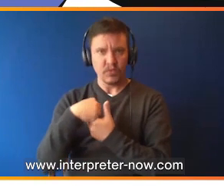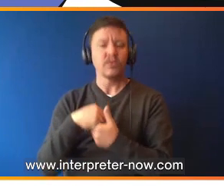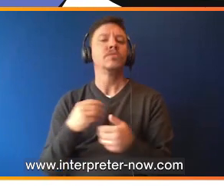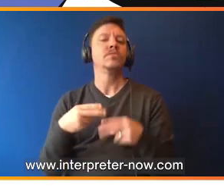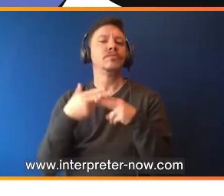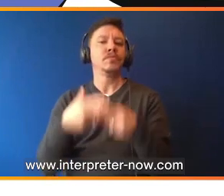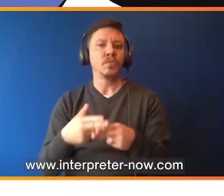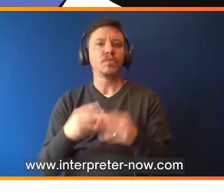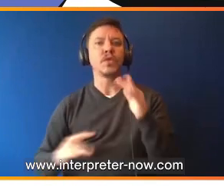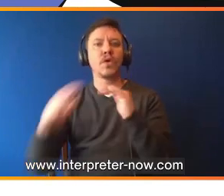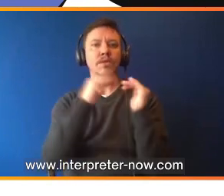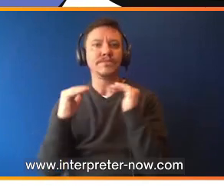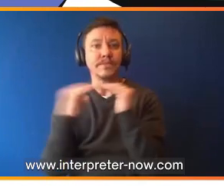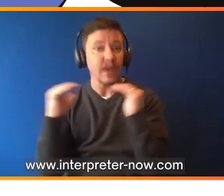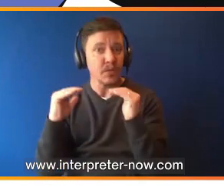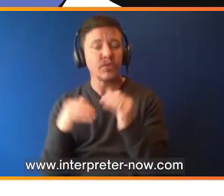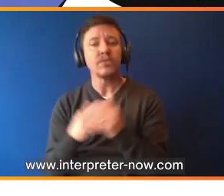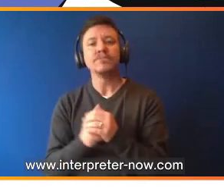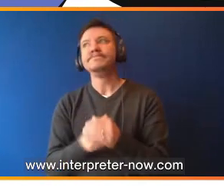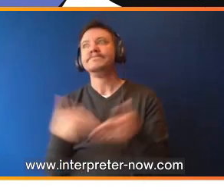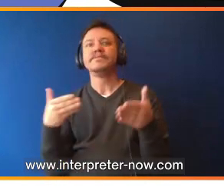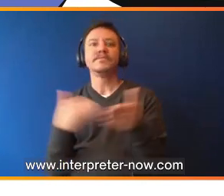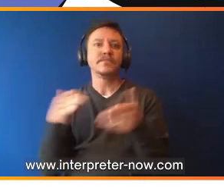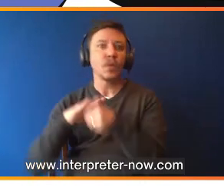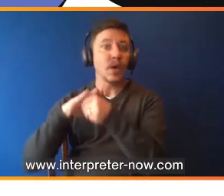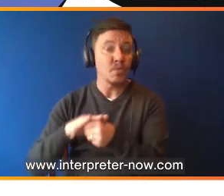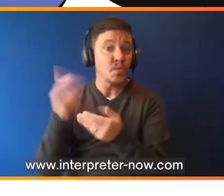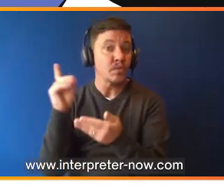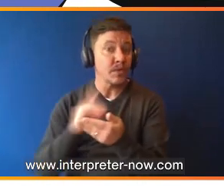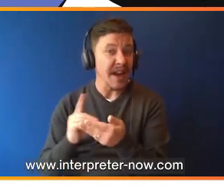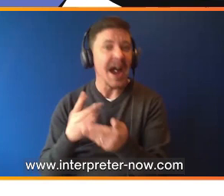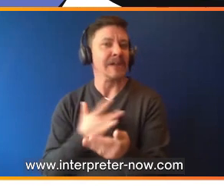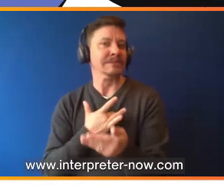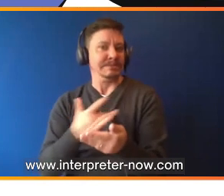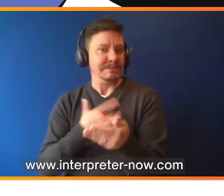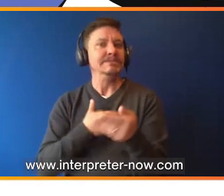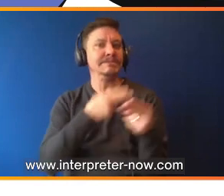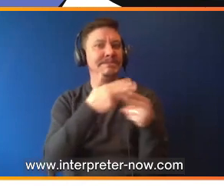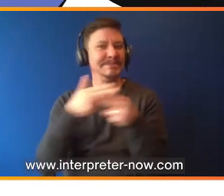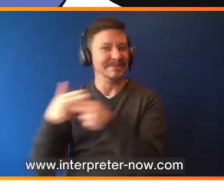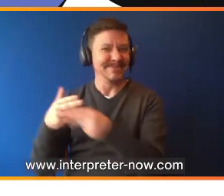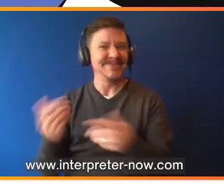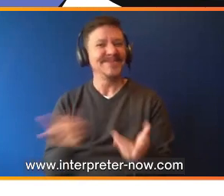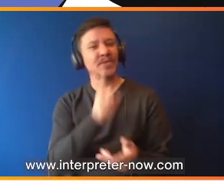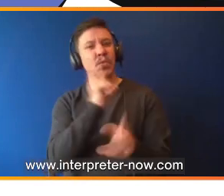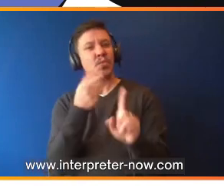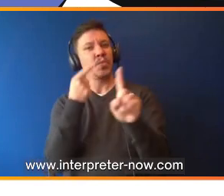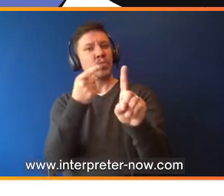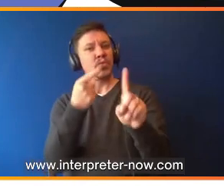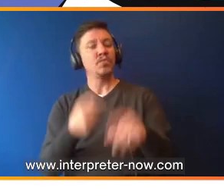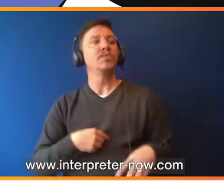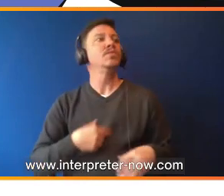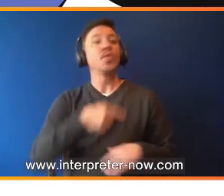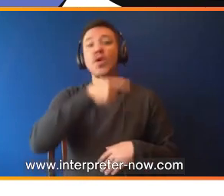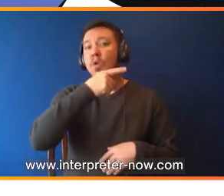it. But the goal with that is really to challenge who is doing the designing, who are we designing with, instead of just